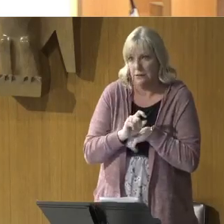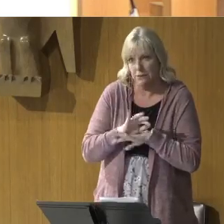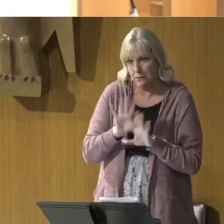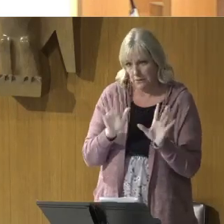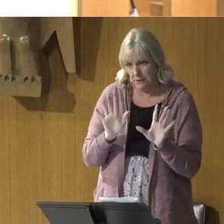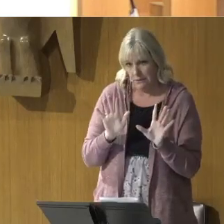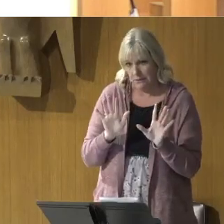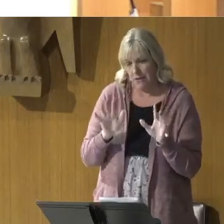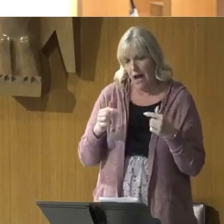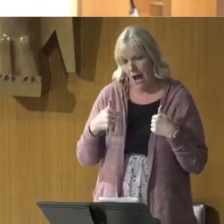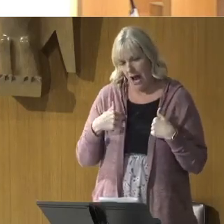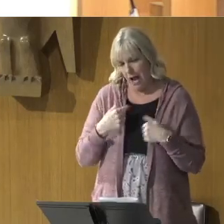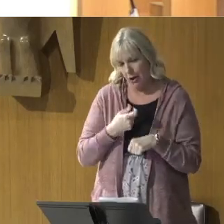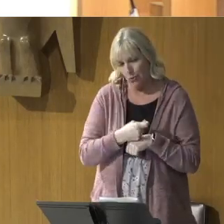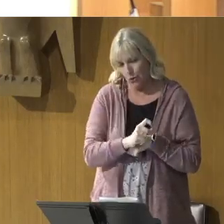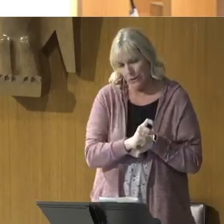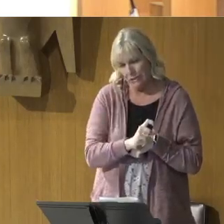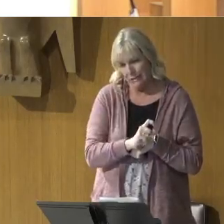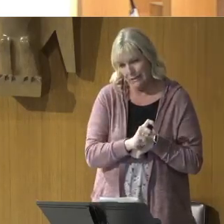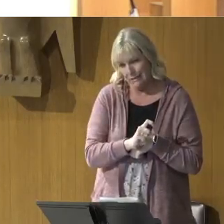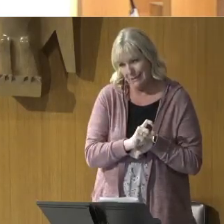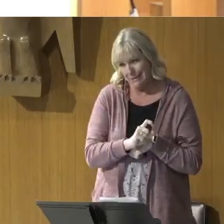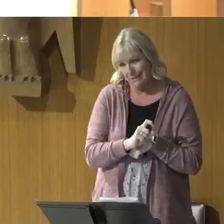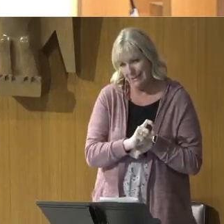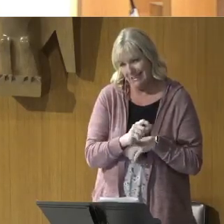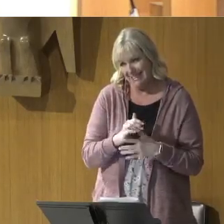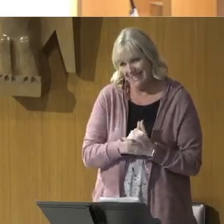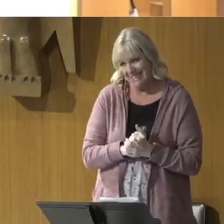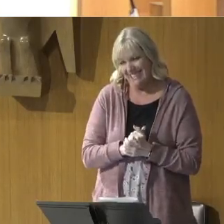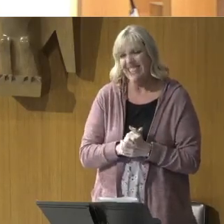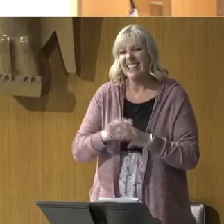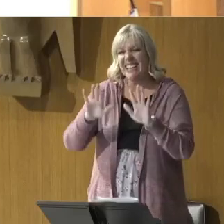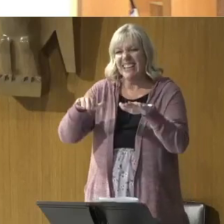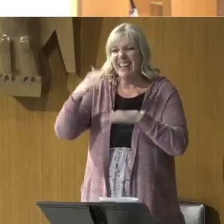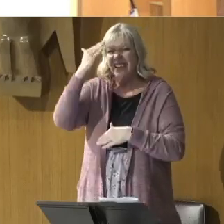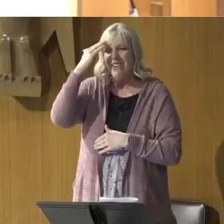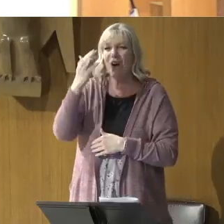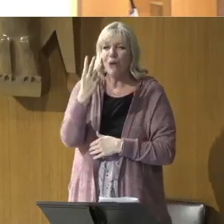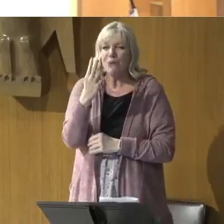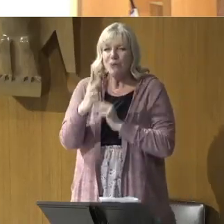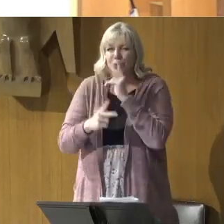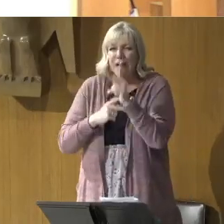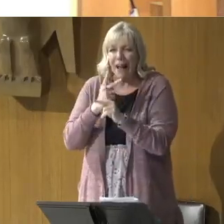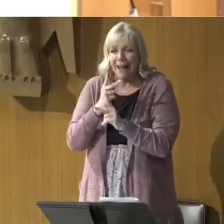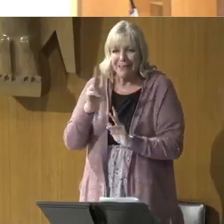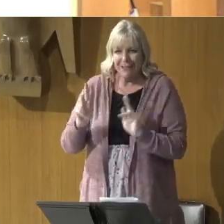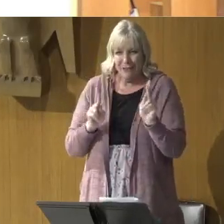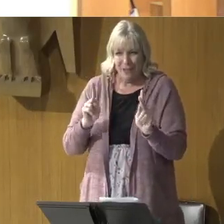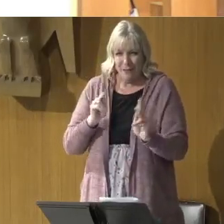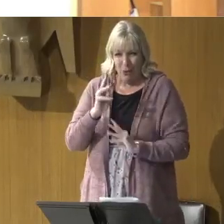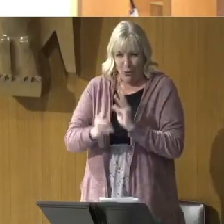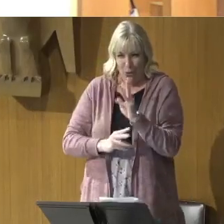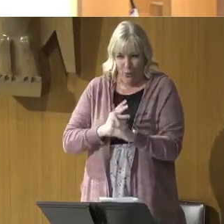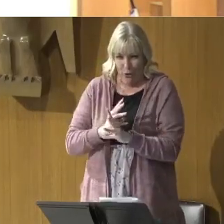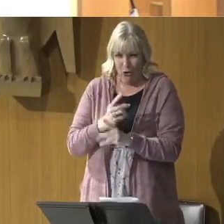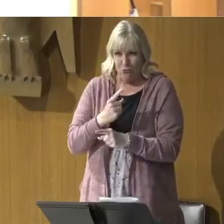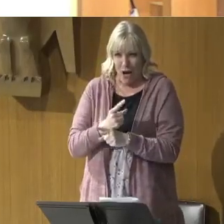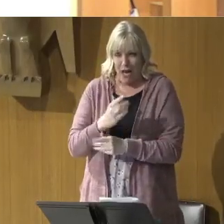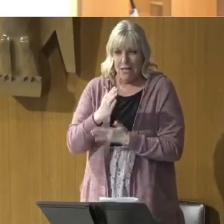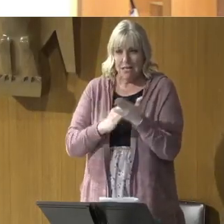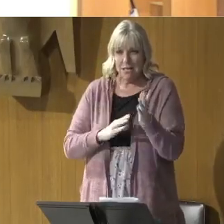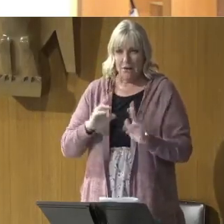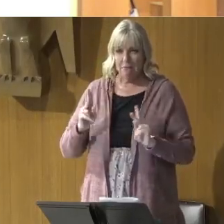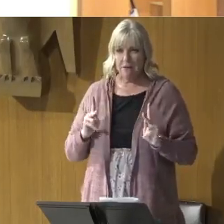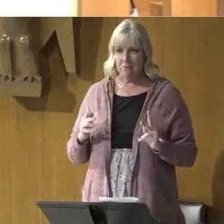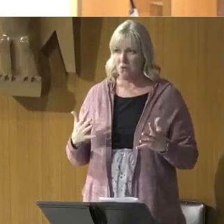Well, I ruined it for her. I feel like there are two kinds of people in this world. Those who have an incessant need to turn